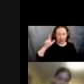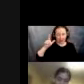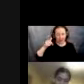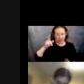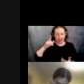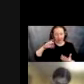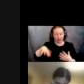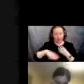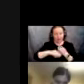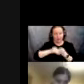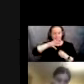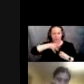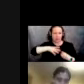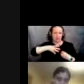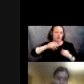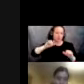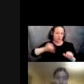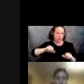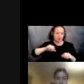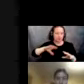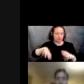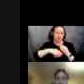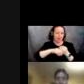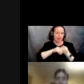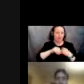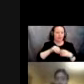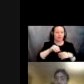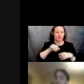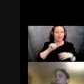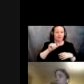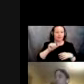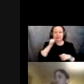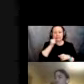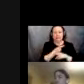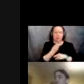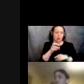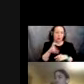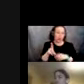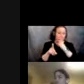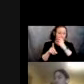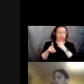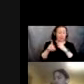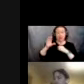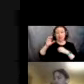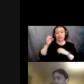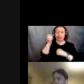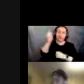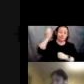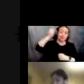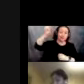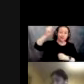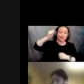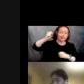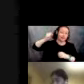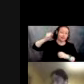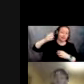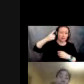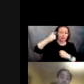Brotherhood and Sisterhood, to get rights for Native American or Native Alaskans who weren't citizens at the